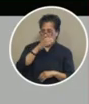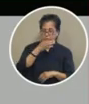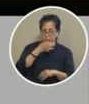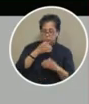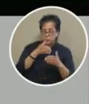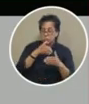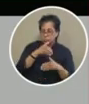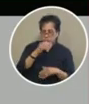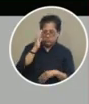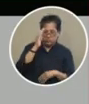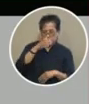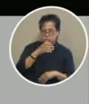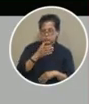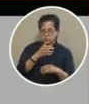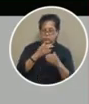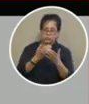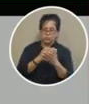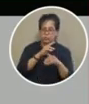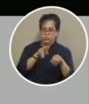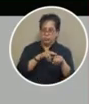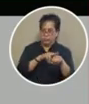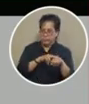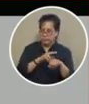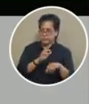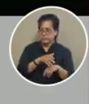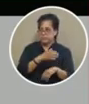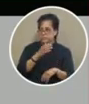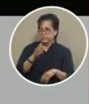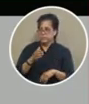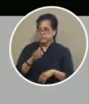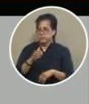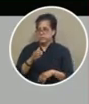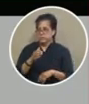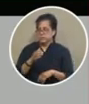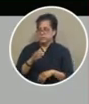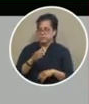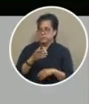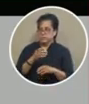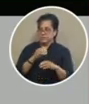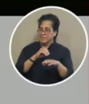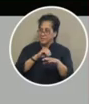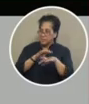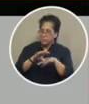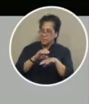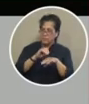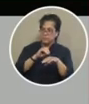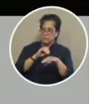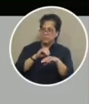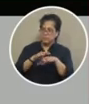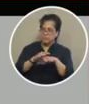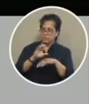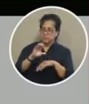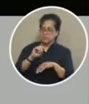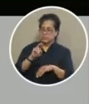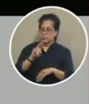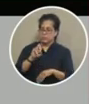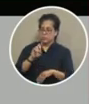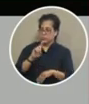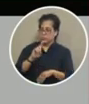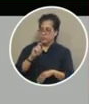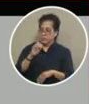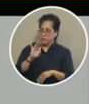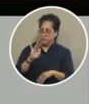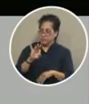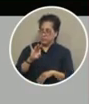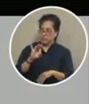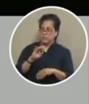future anyway, in the new normal. The next slide. The impacts that COVID-19 has had and